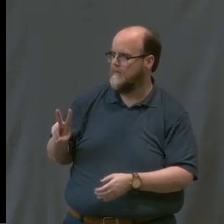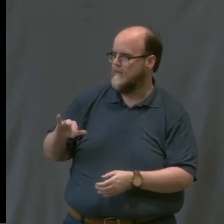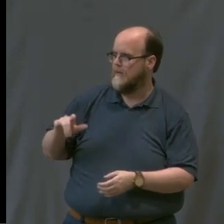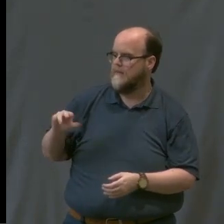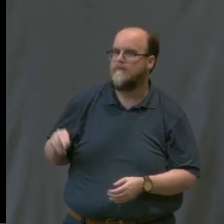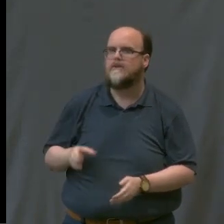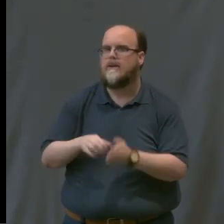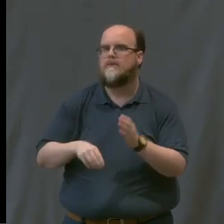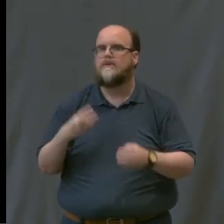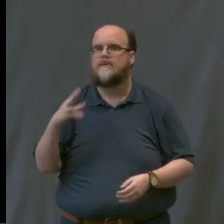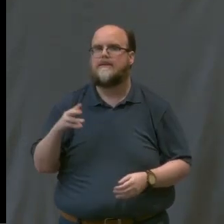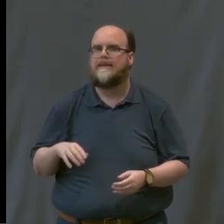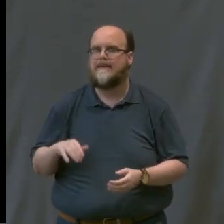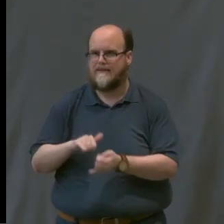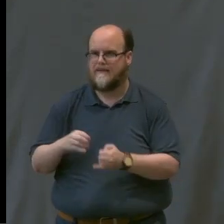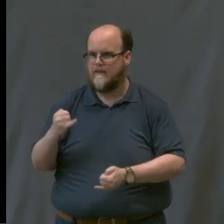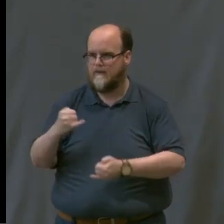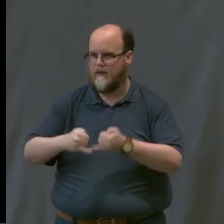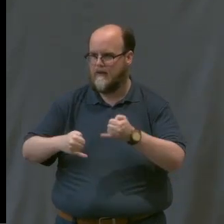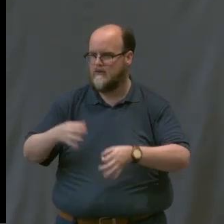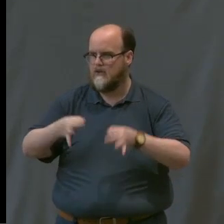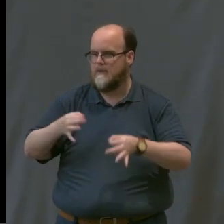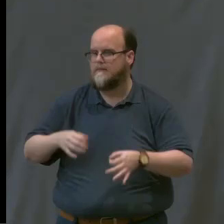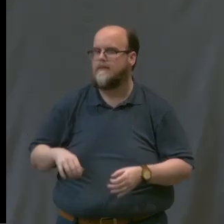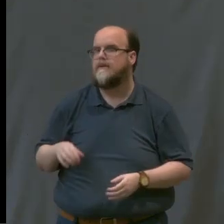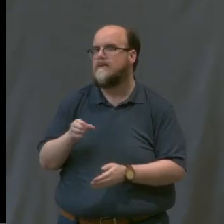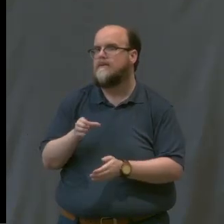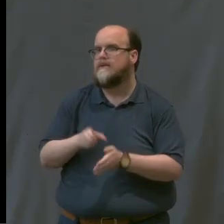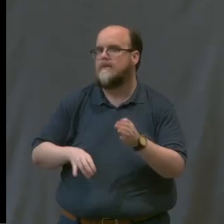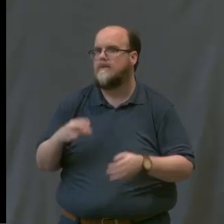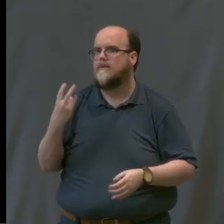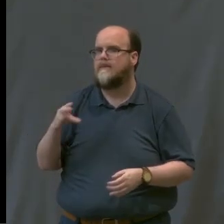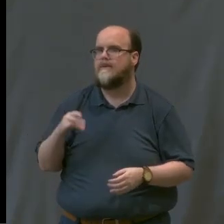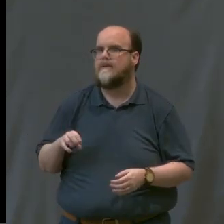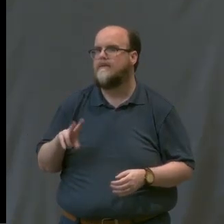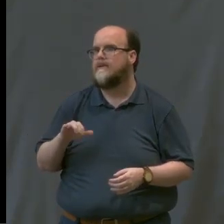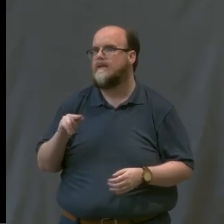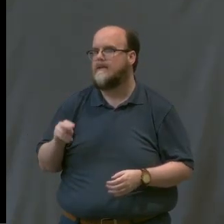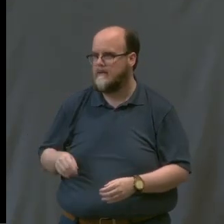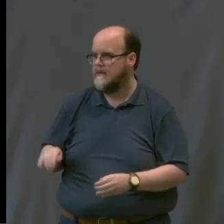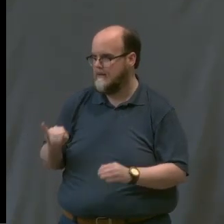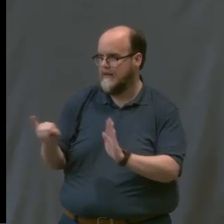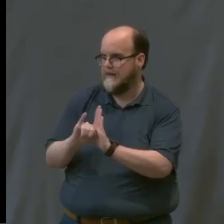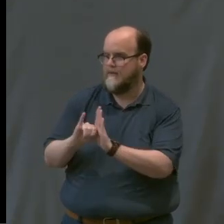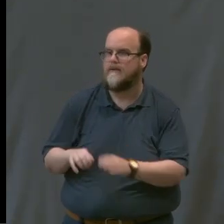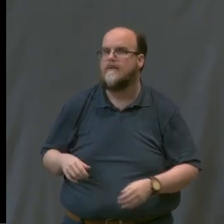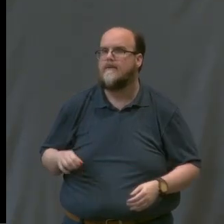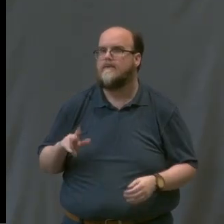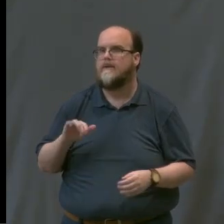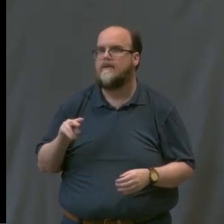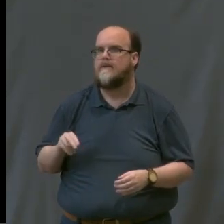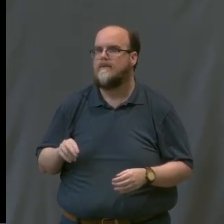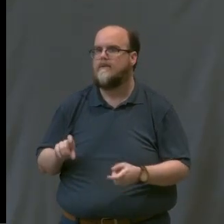Chapter 16, we have the final judgment on the villain. Chapter 17, we have the villain positively ID'd. We have the villain's